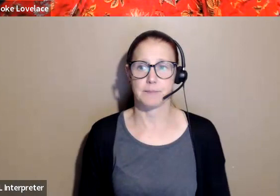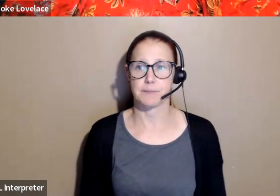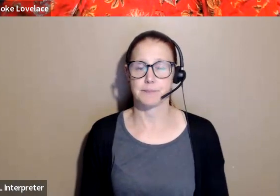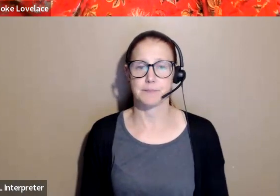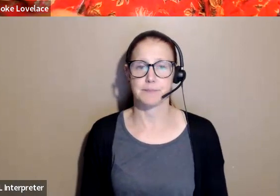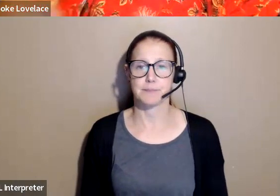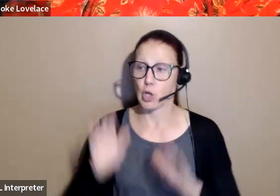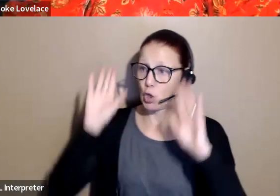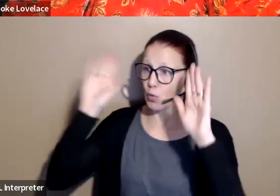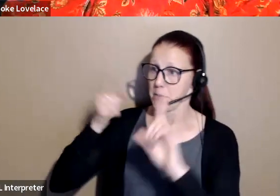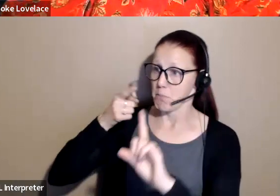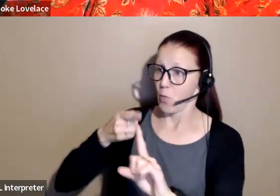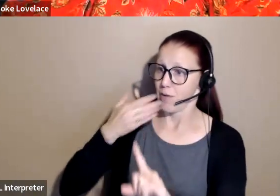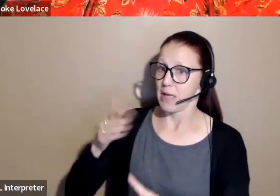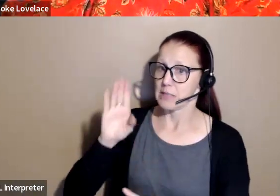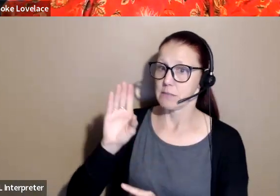Great point.